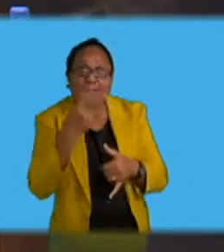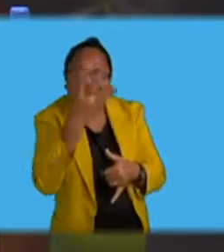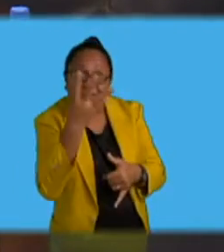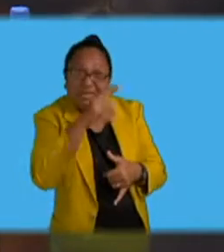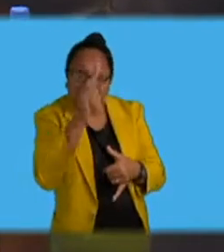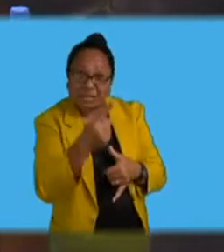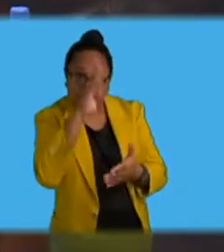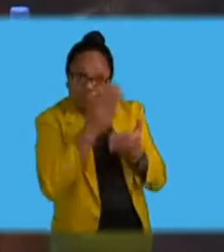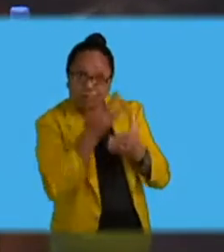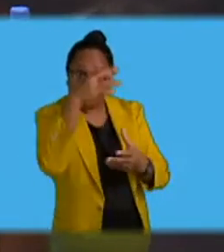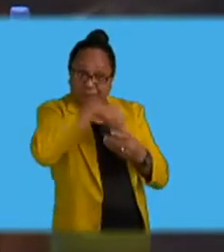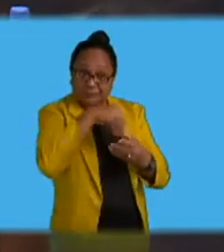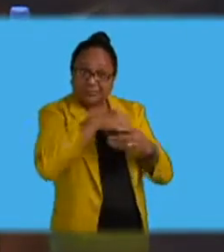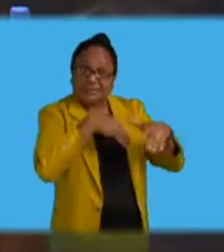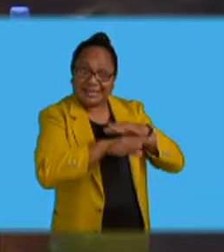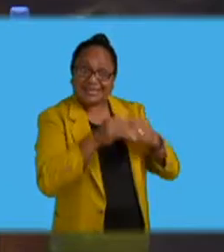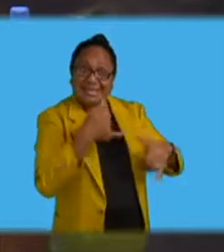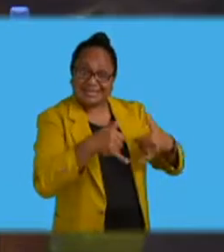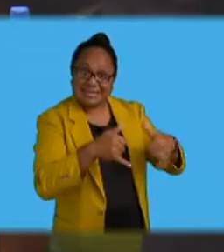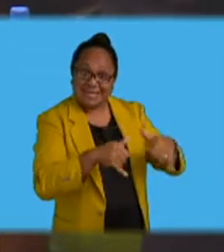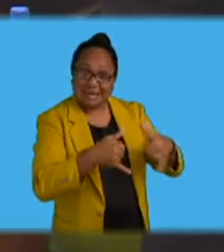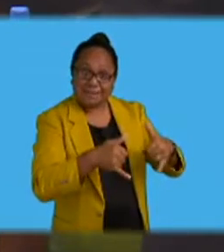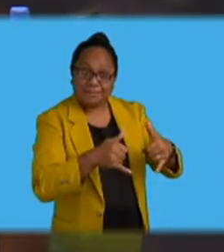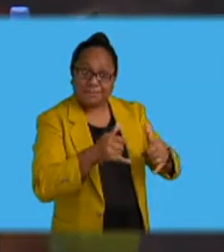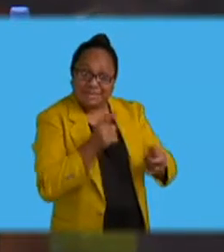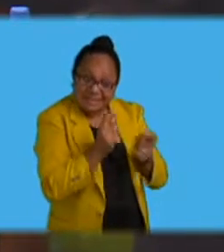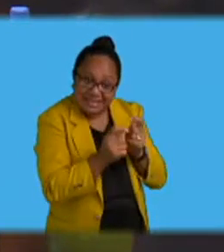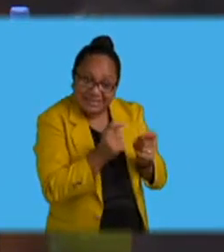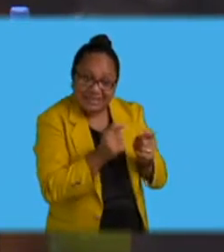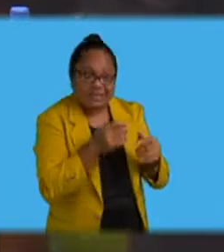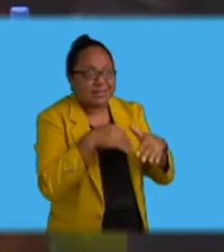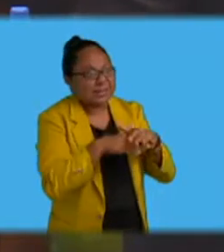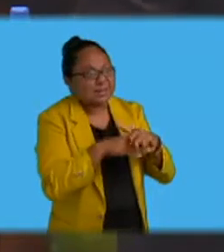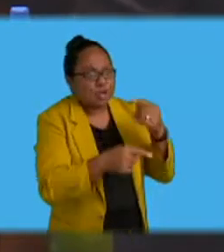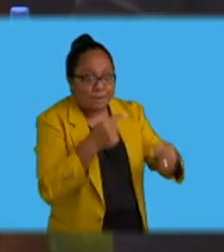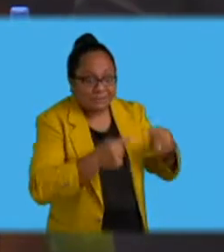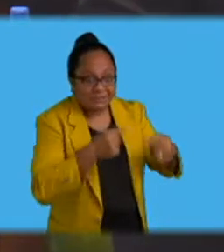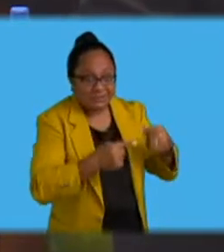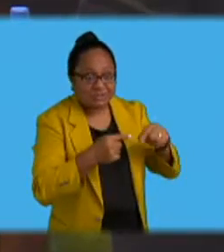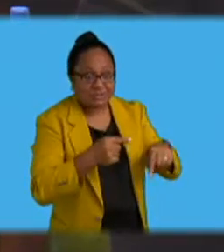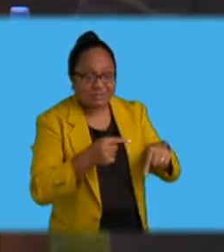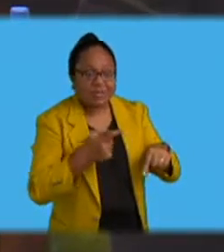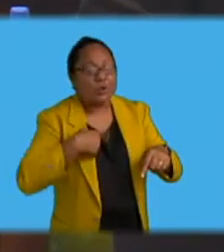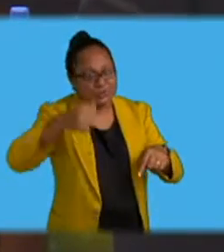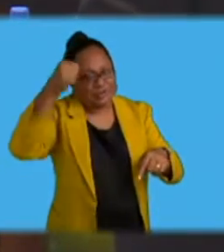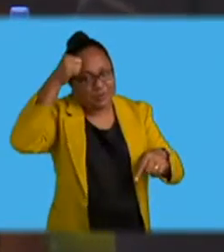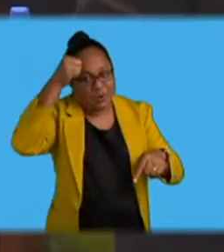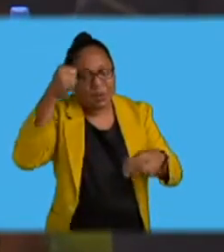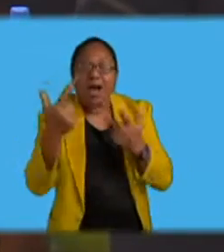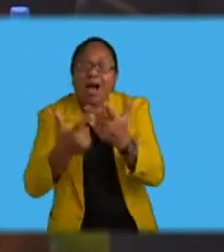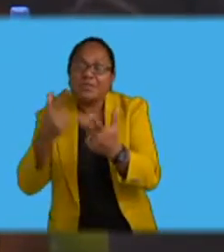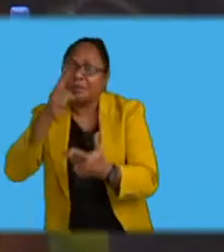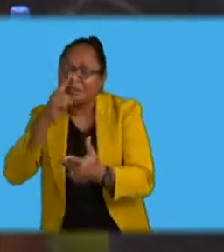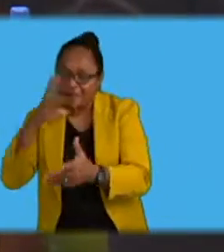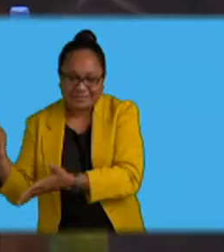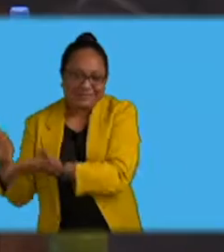prepared, who appeared for this exam, this competition, it's thousands behind them, Madam